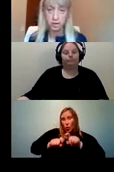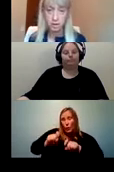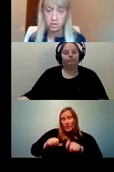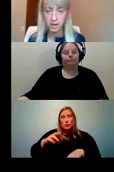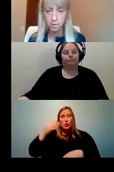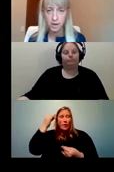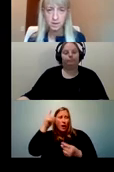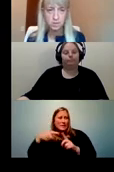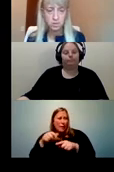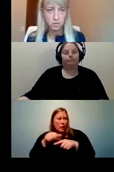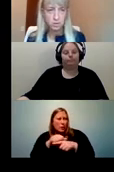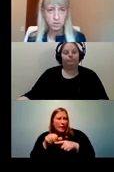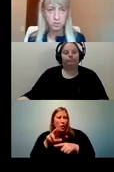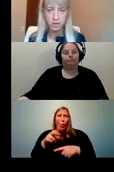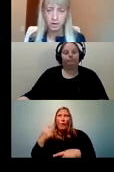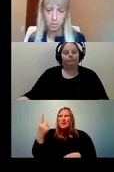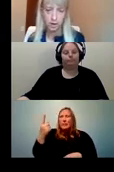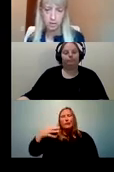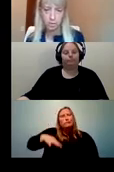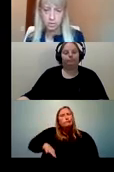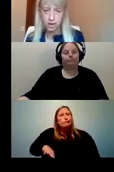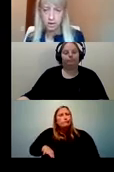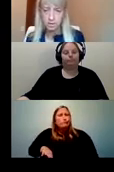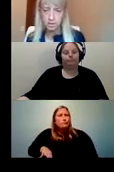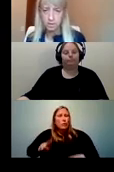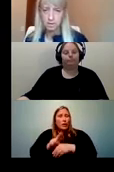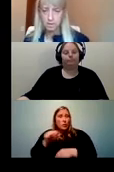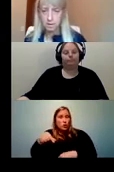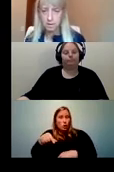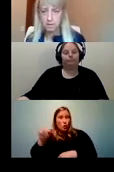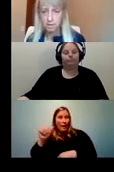about the training or takeaways? You can use the Q&A and or the chat.